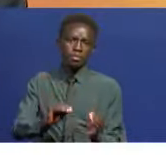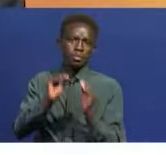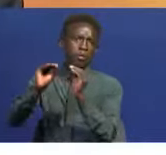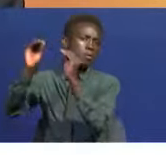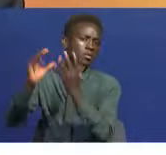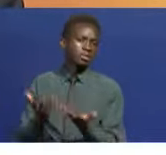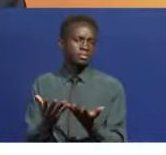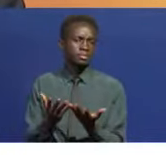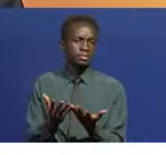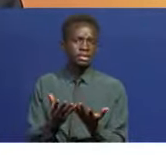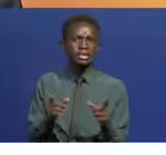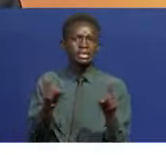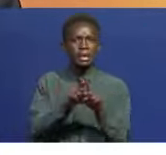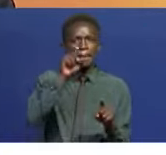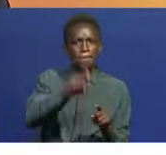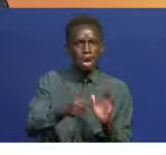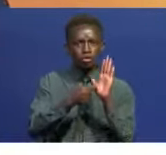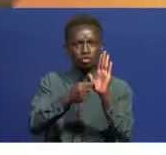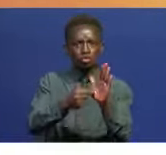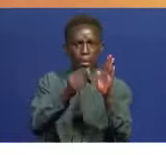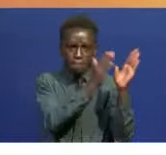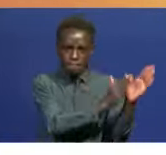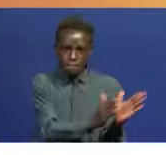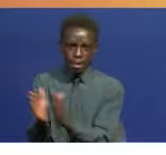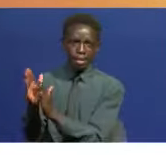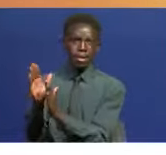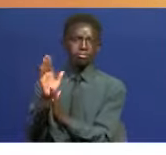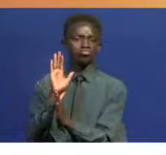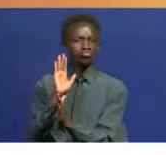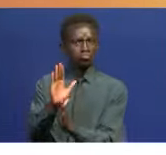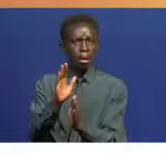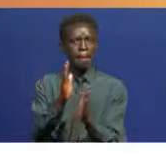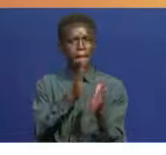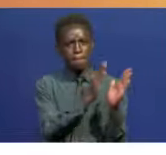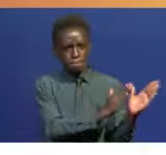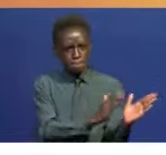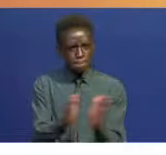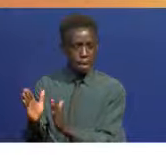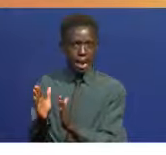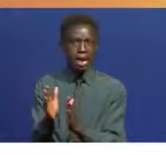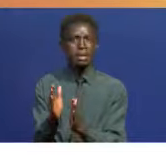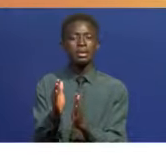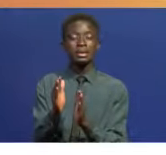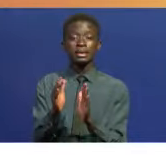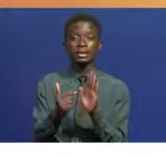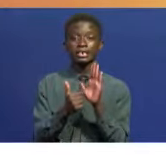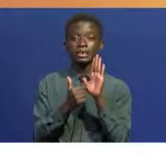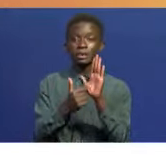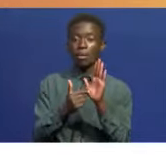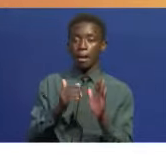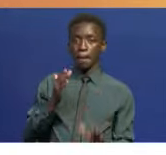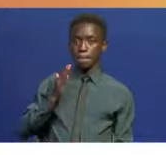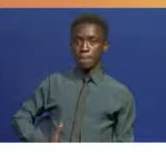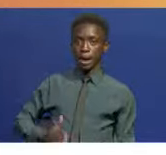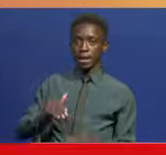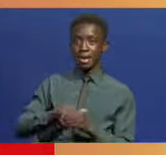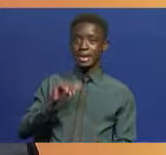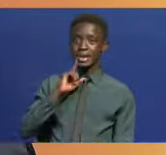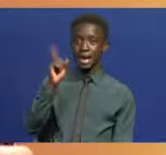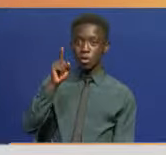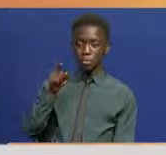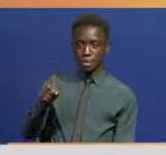to be demographic and segmented in a way that Angand here in Nairobi, as he says, the cost of Nairobi is too